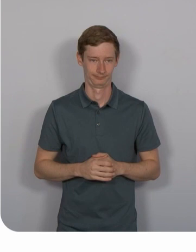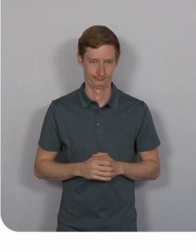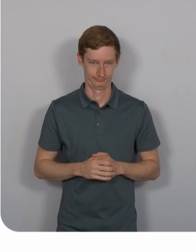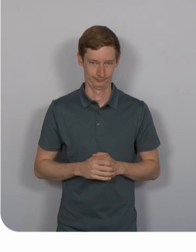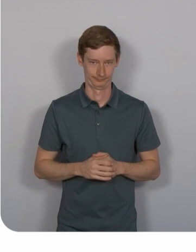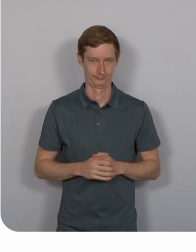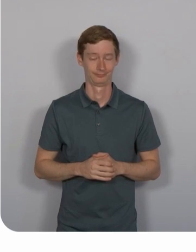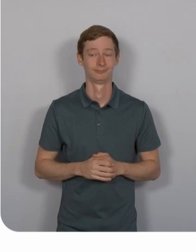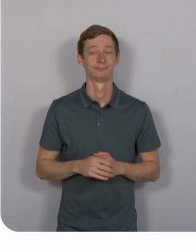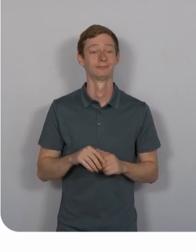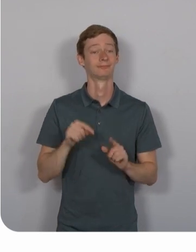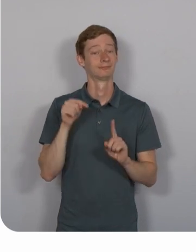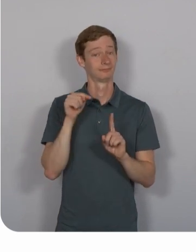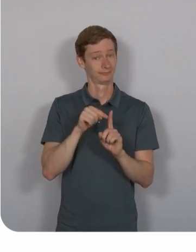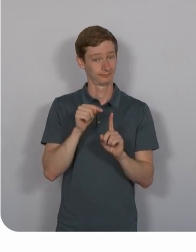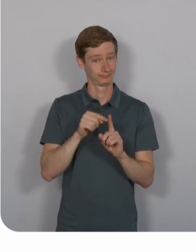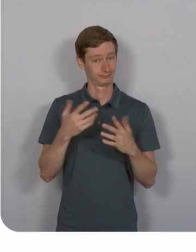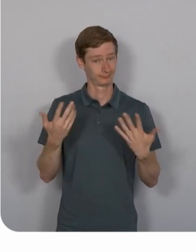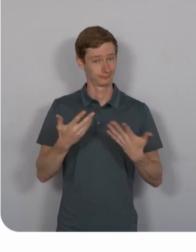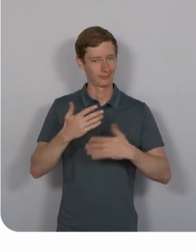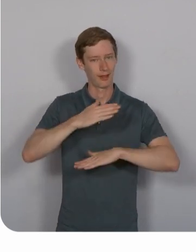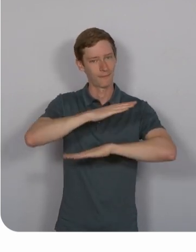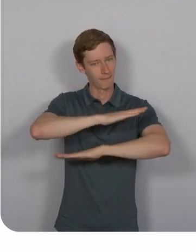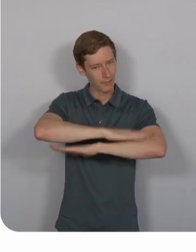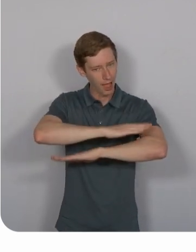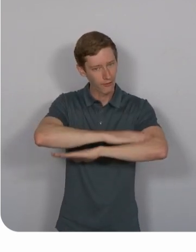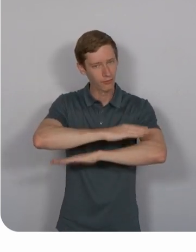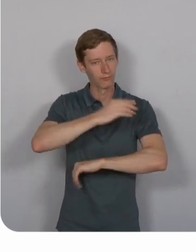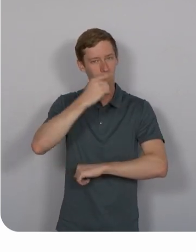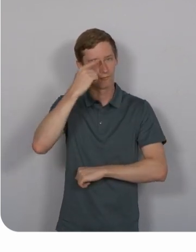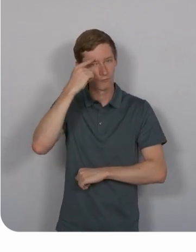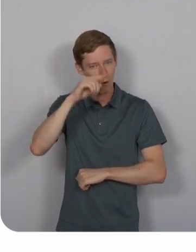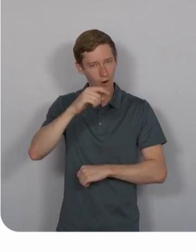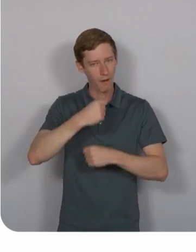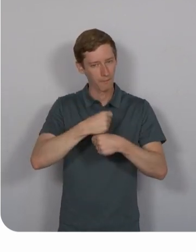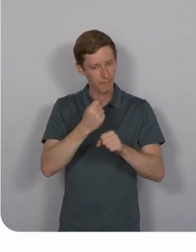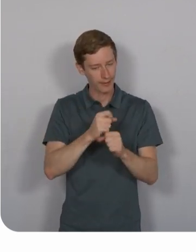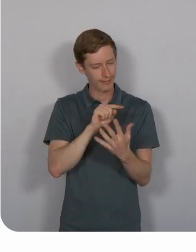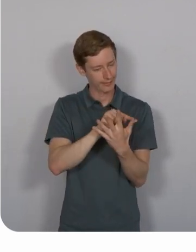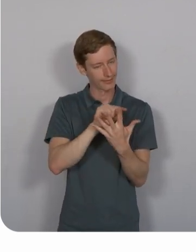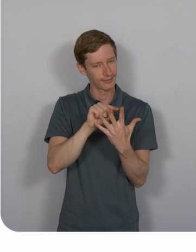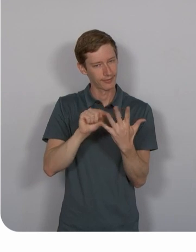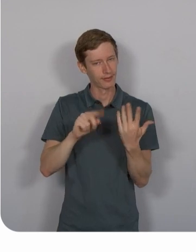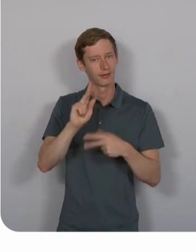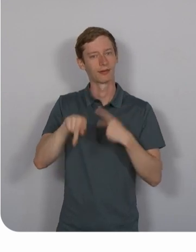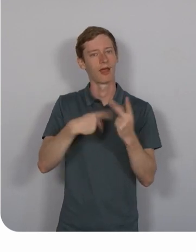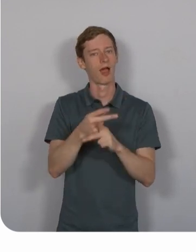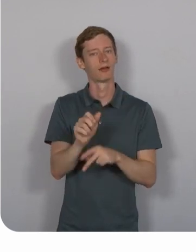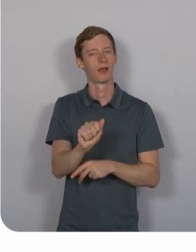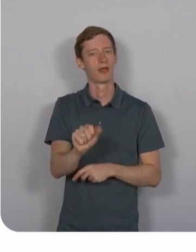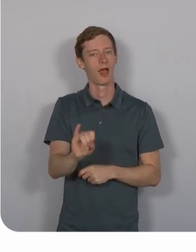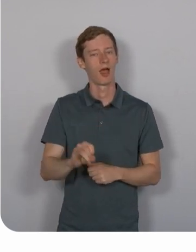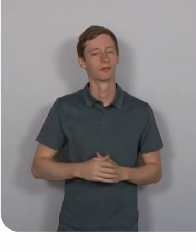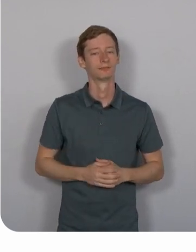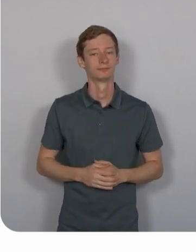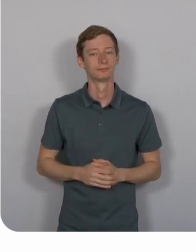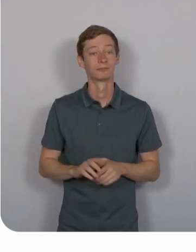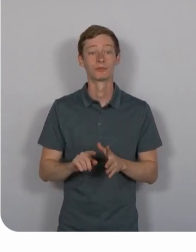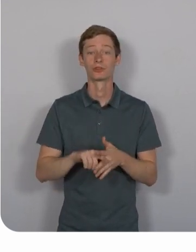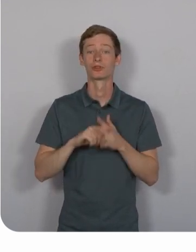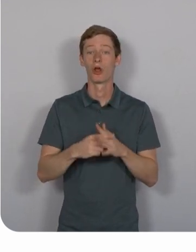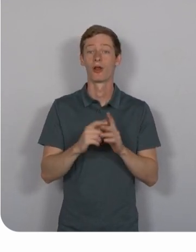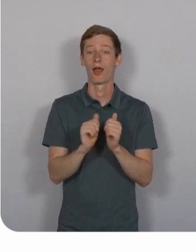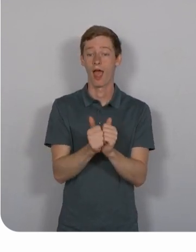And it is a platform for building these kind of AIs. And we're starting by opening up